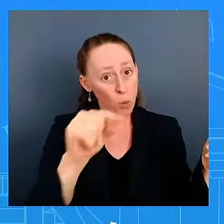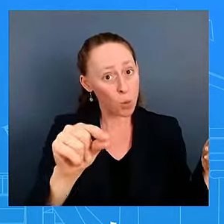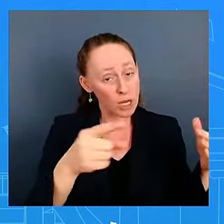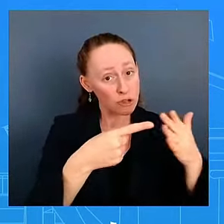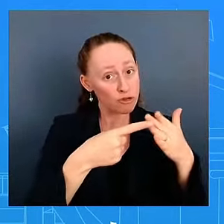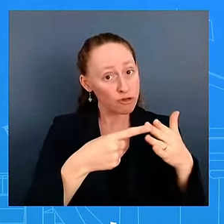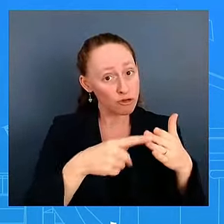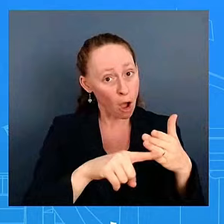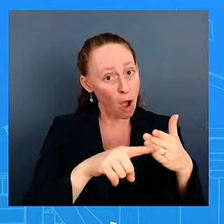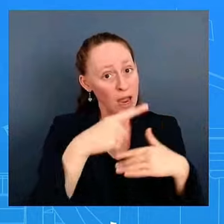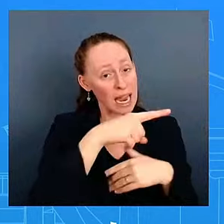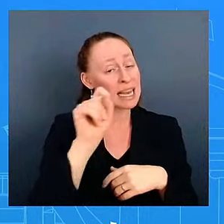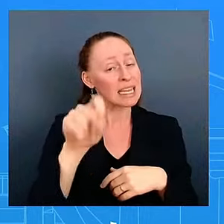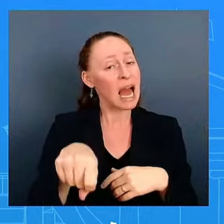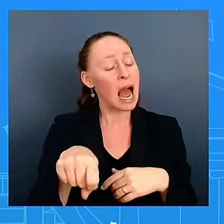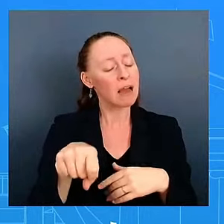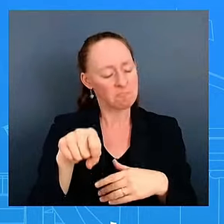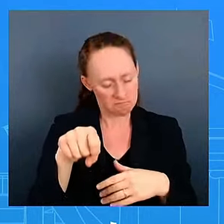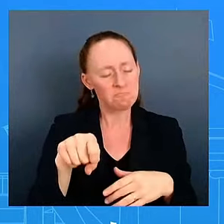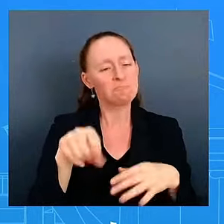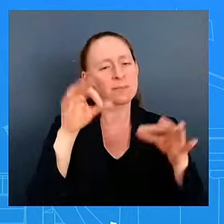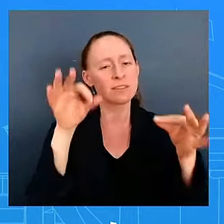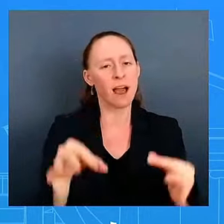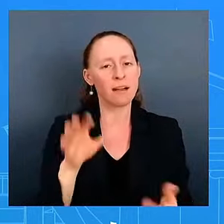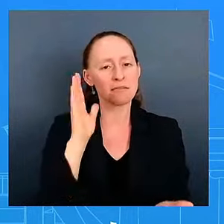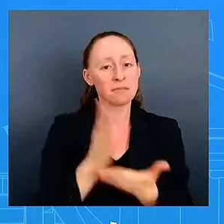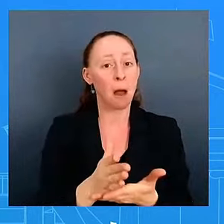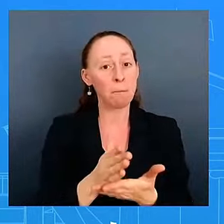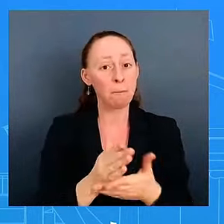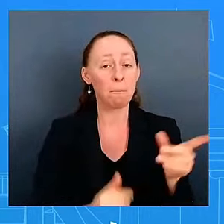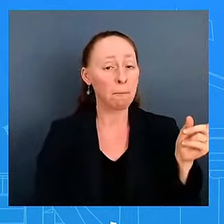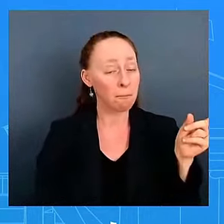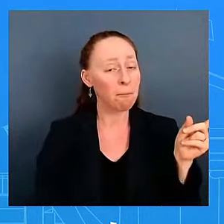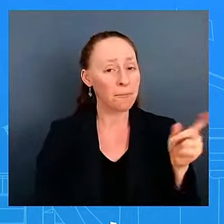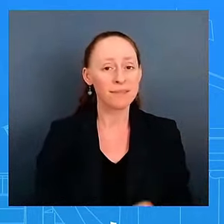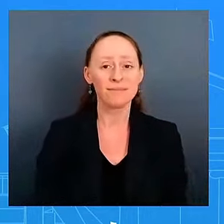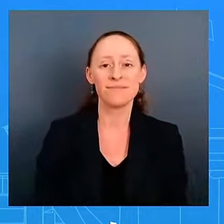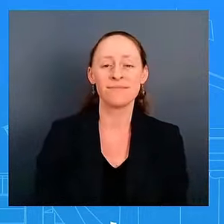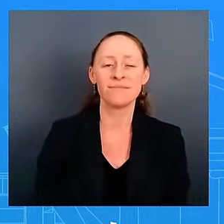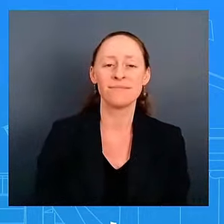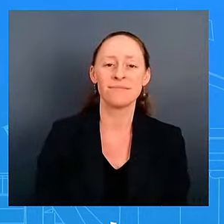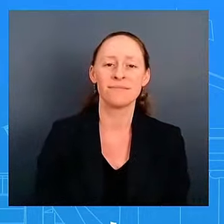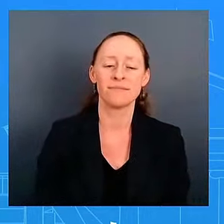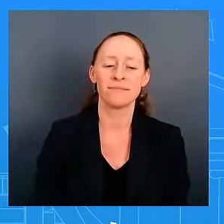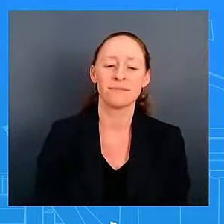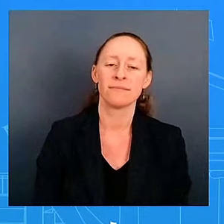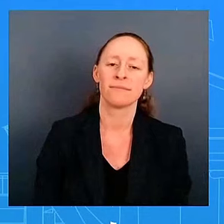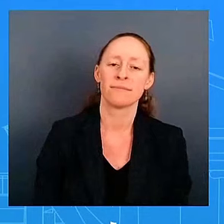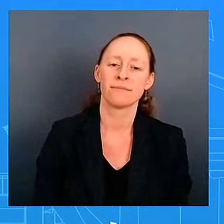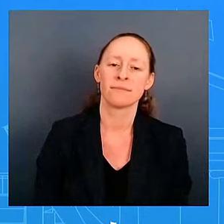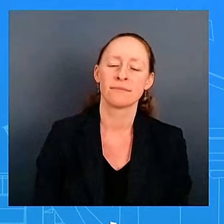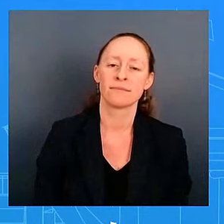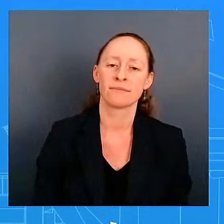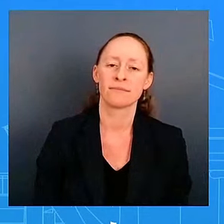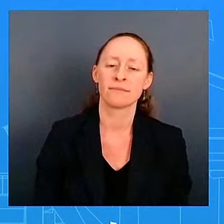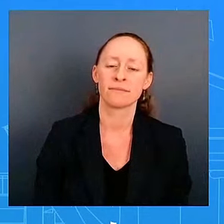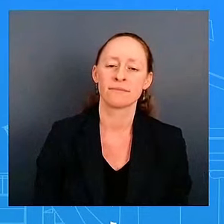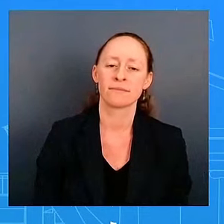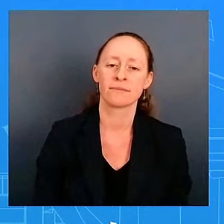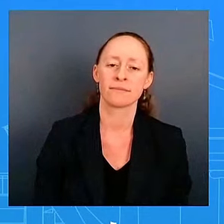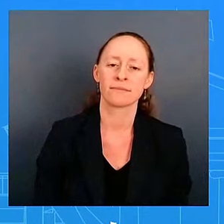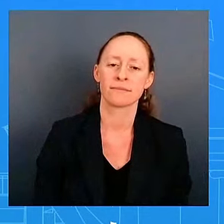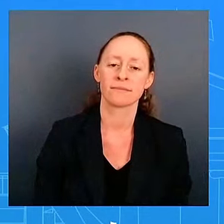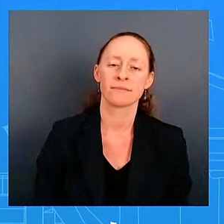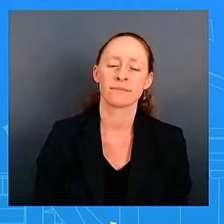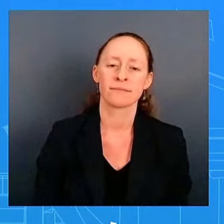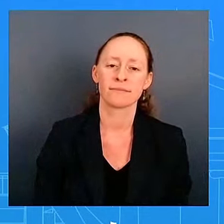Okay. Thank you, Karine. A couple questions on unrelated subjects. First, there's been some reporting by my colleagues in the British